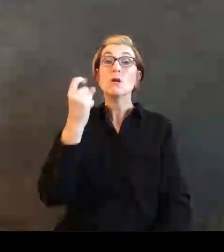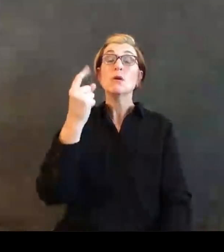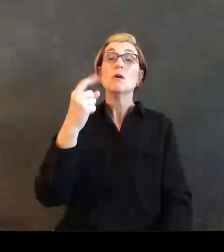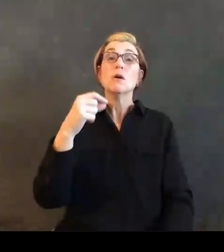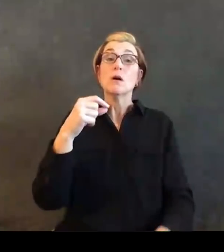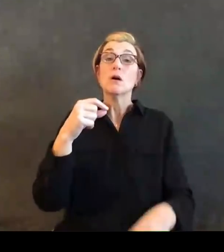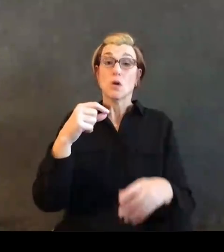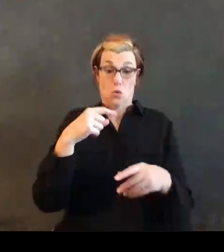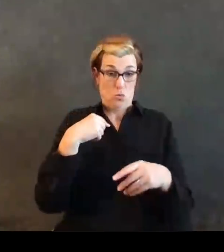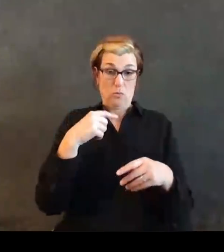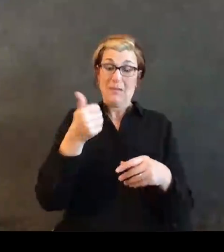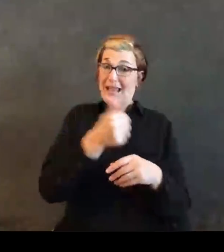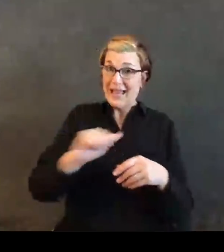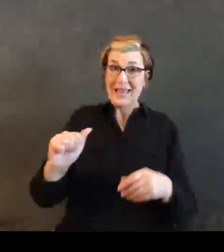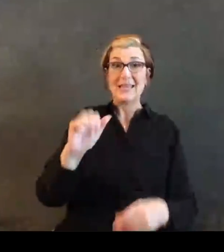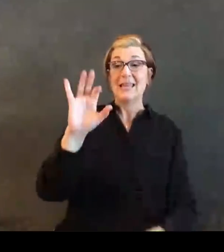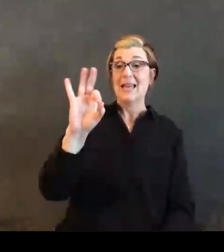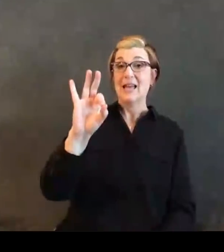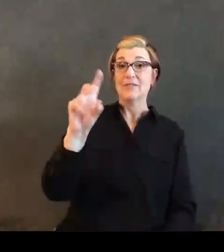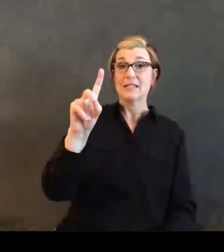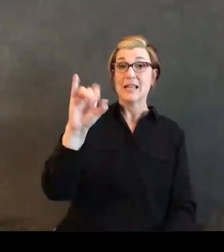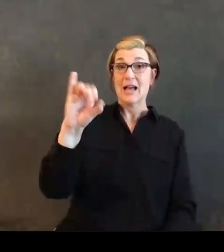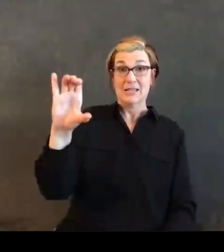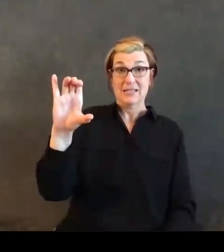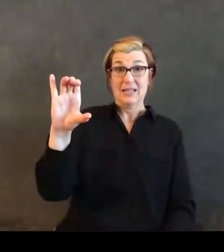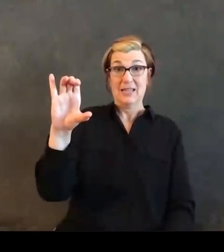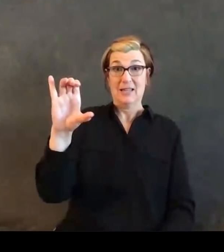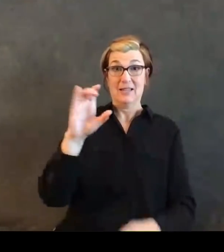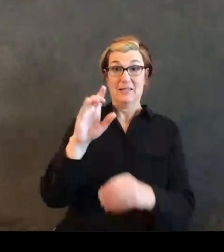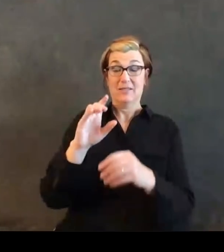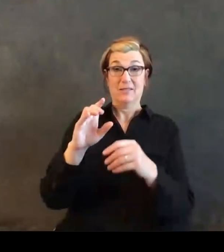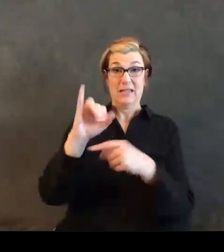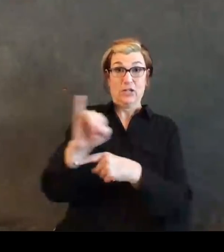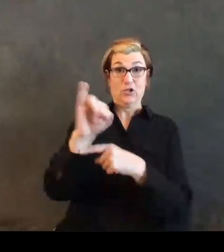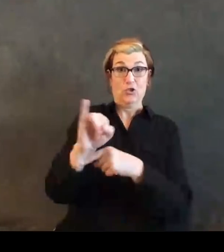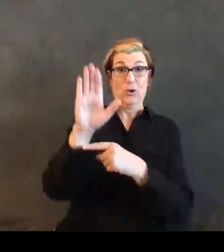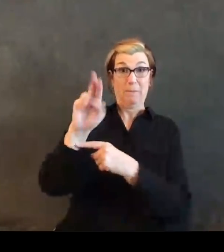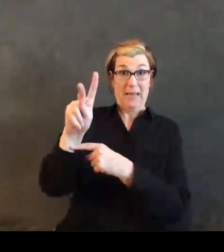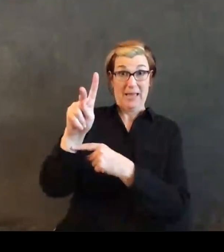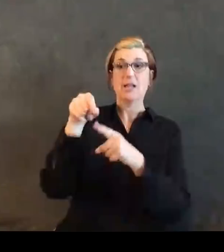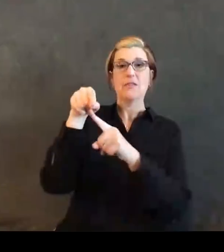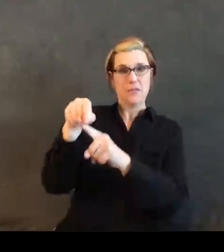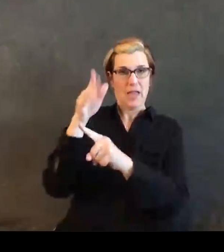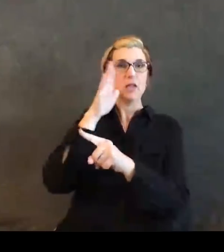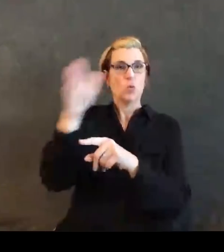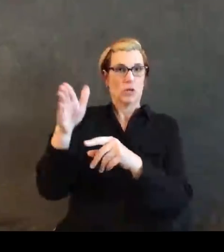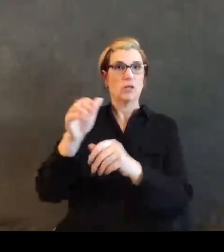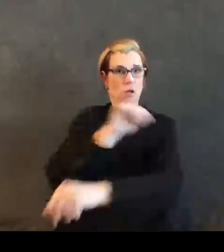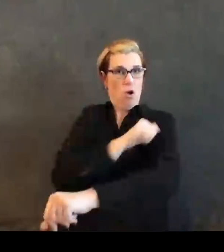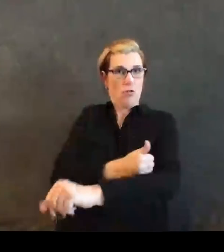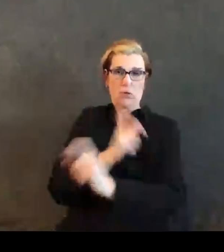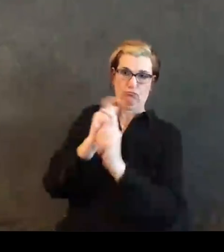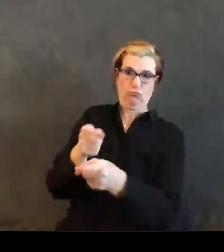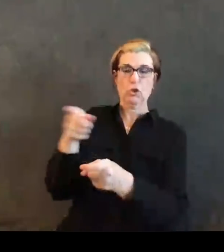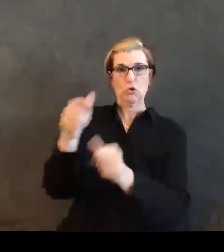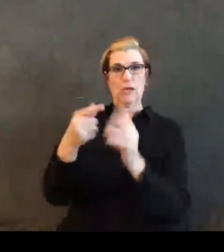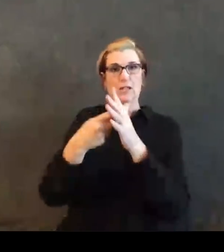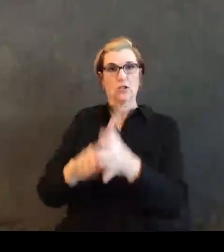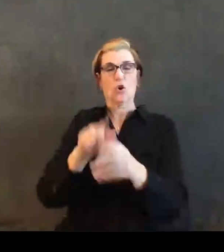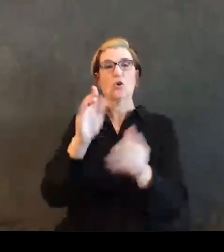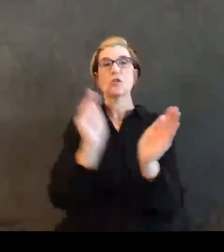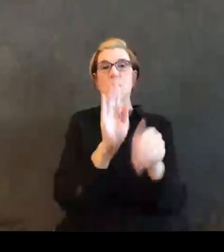single FDIC-insured bank to make these. I expect by the end of next week, we will have a very simple